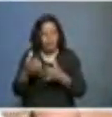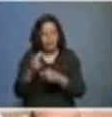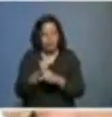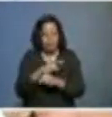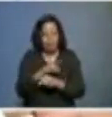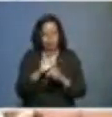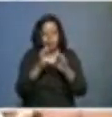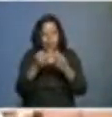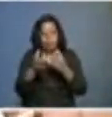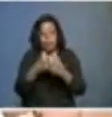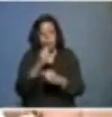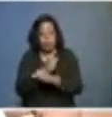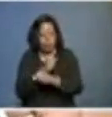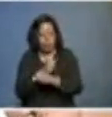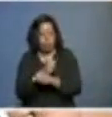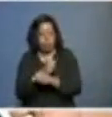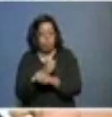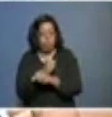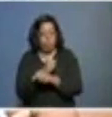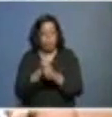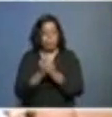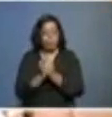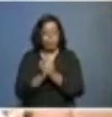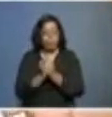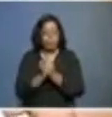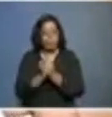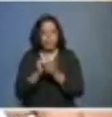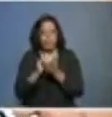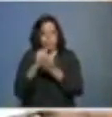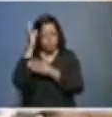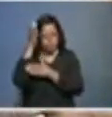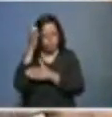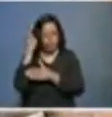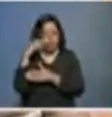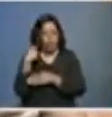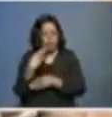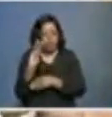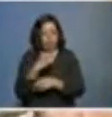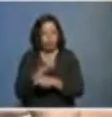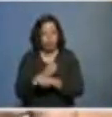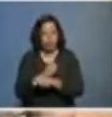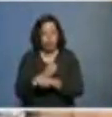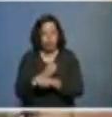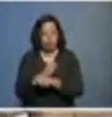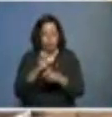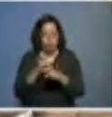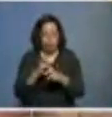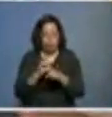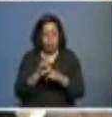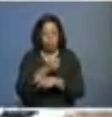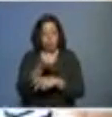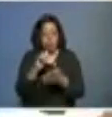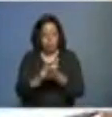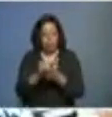to work and get more income coming into the home. That's definitely a concern of ours and what we're working hard towards. But we also have